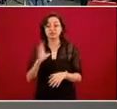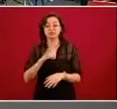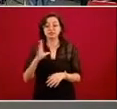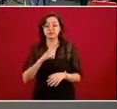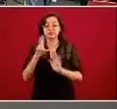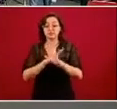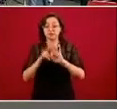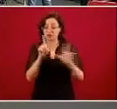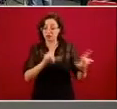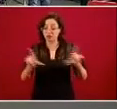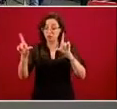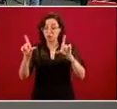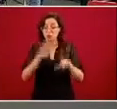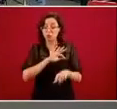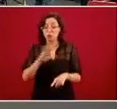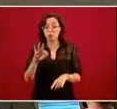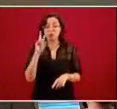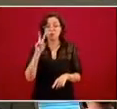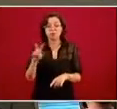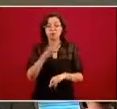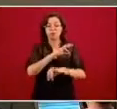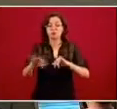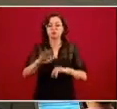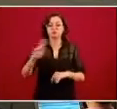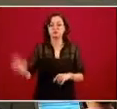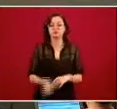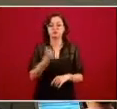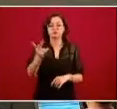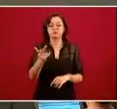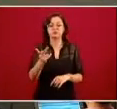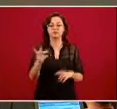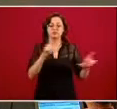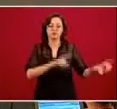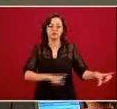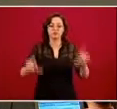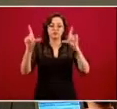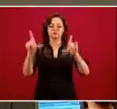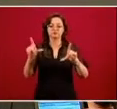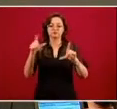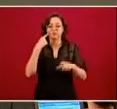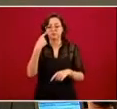these situations. So thank you for the question.